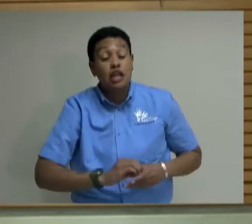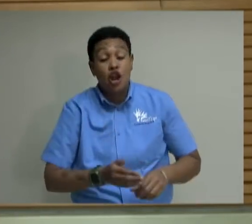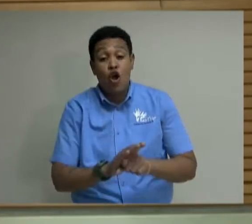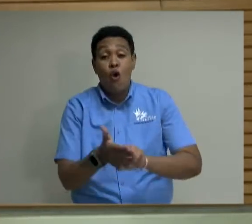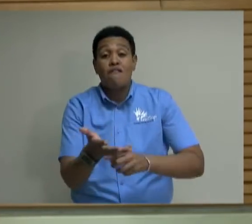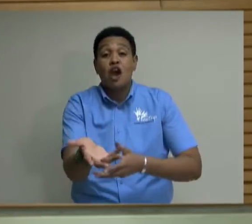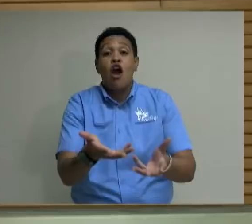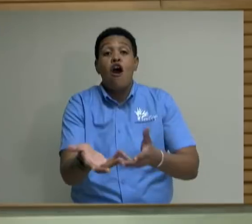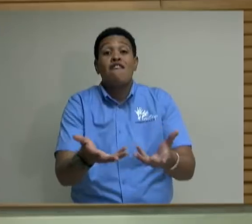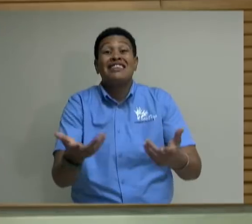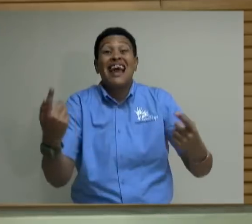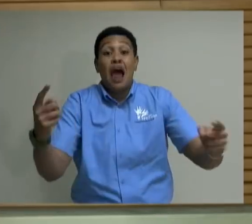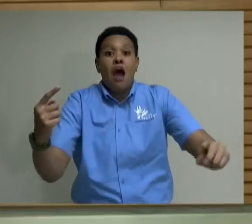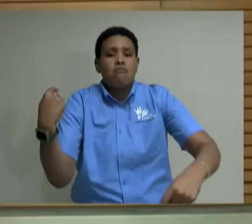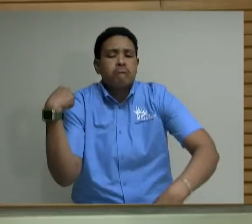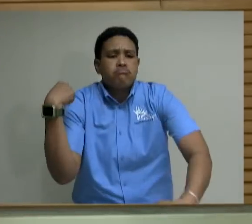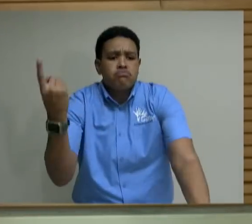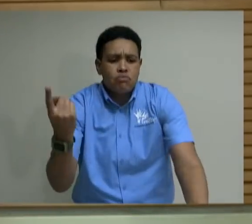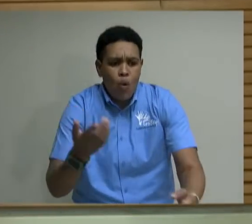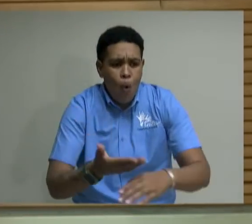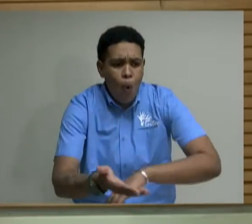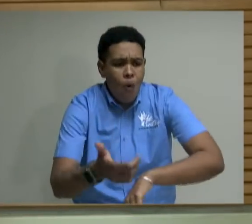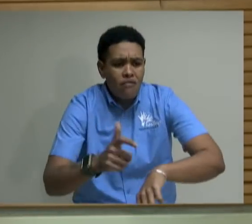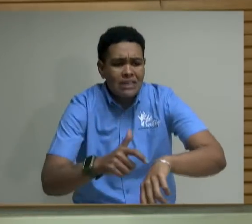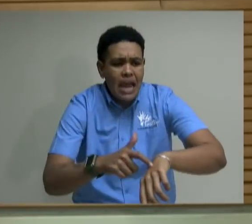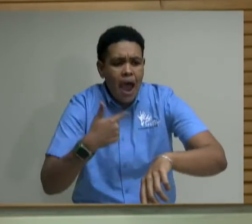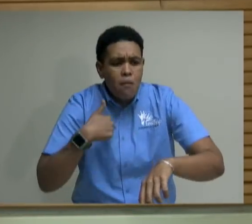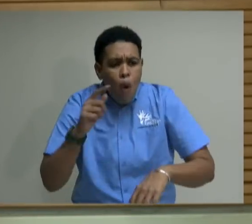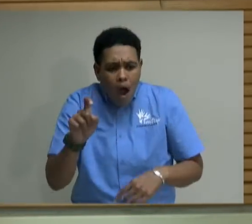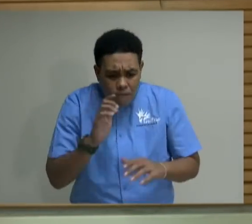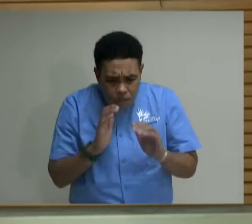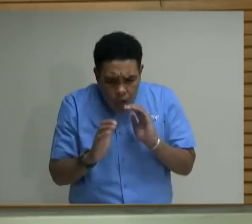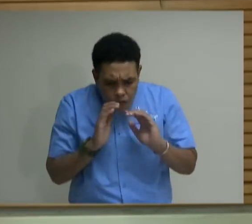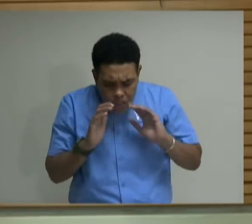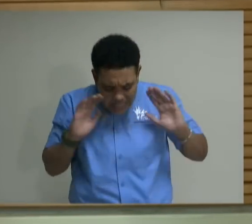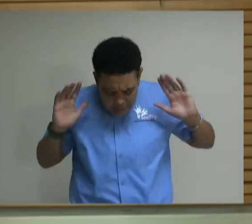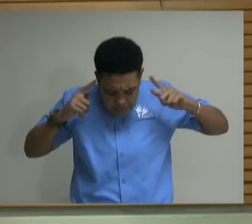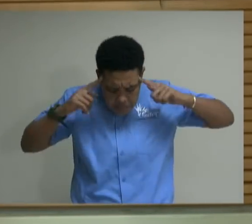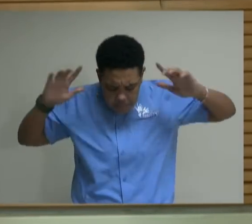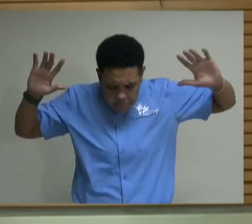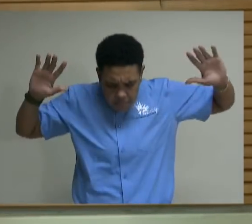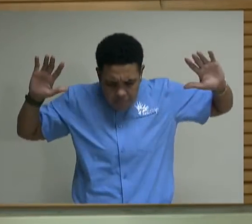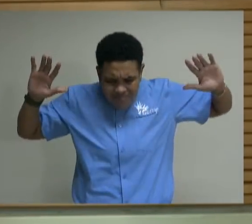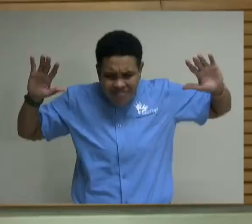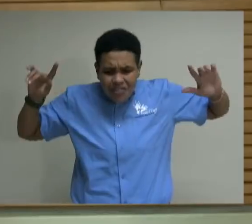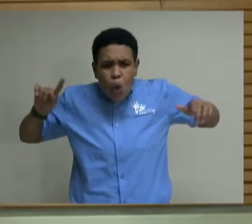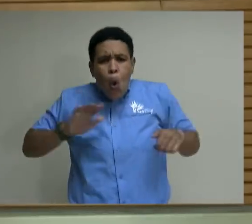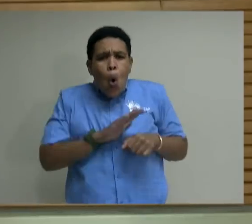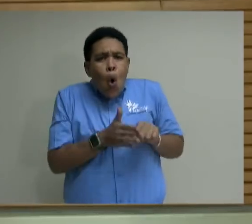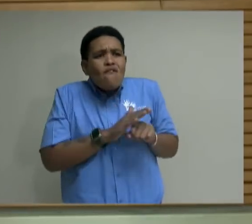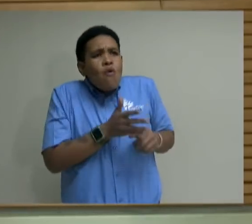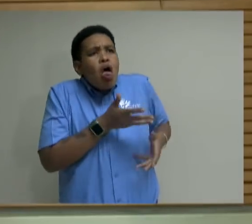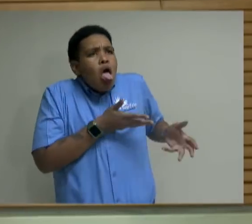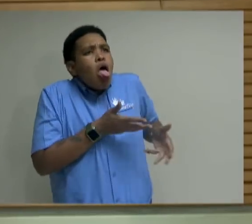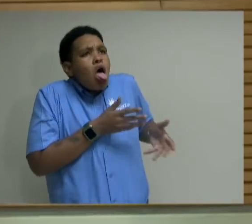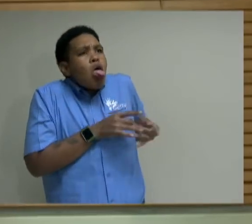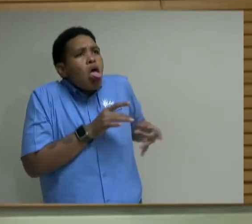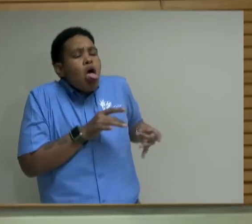having here that over time we have to move the conversation from COVID to